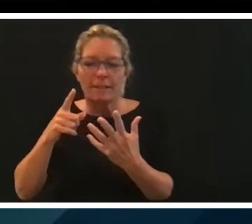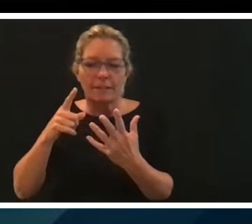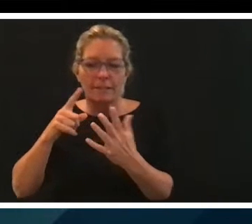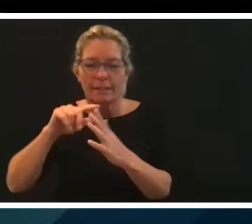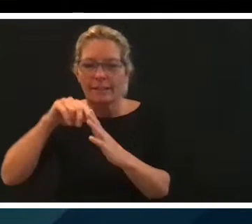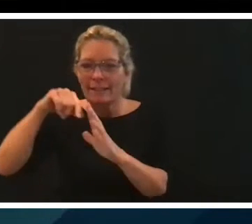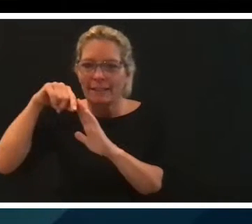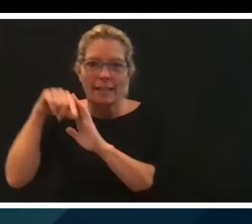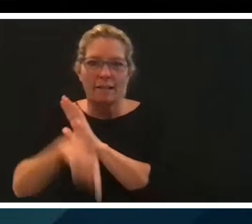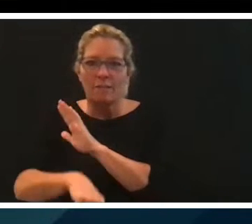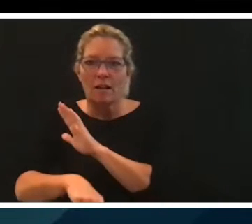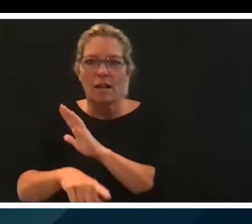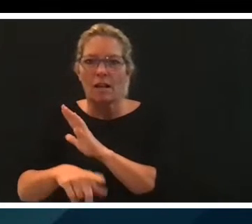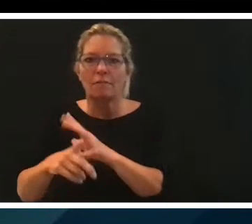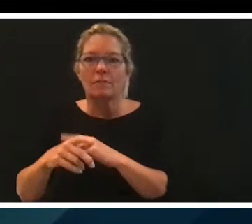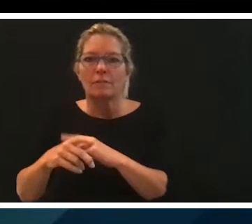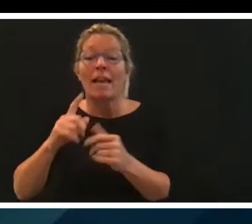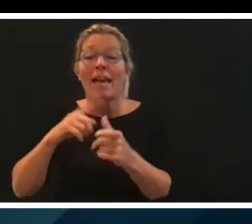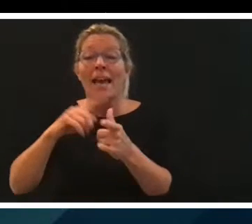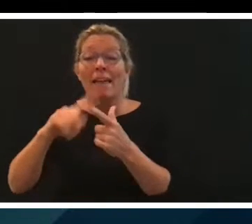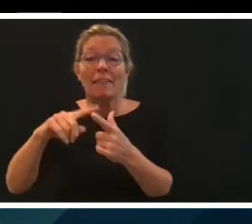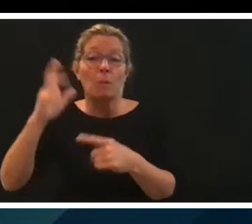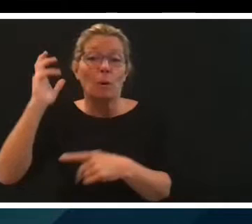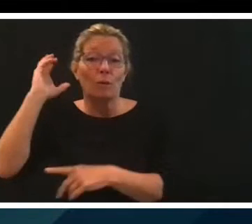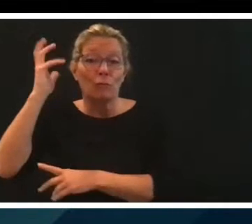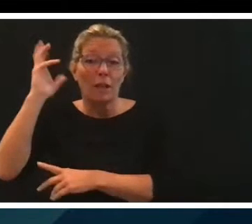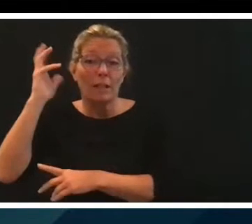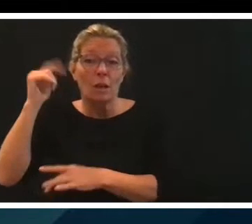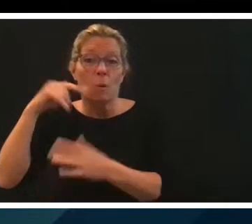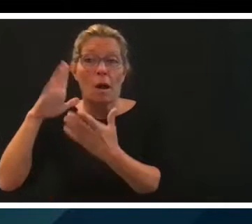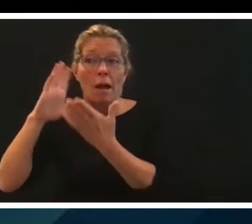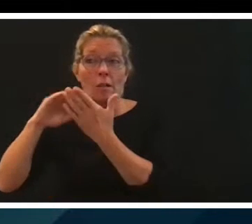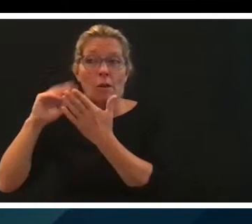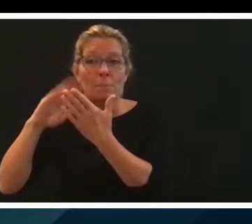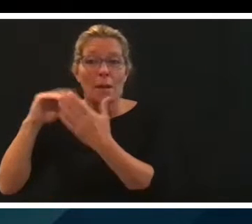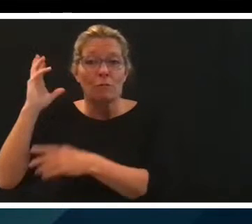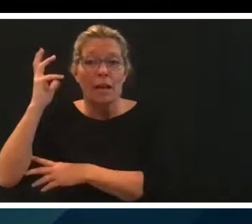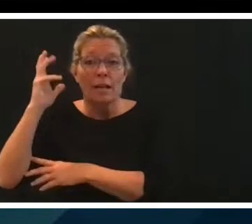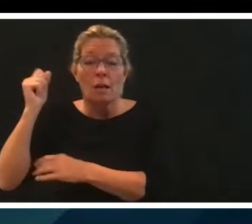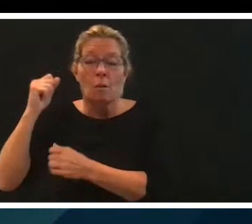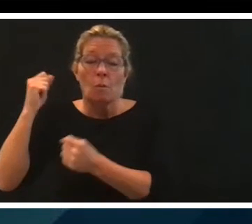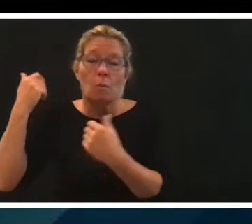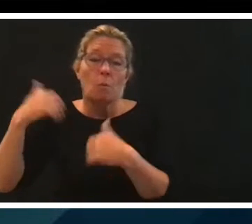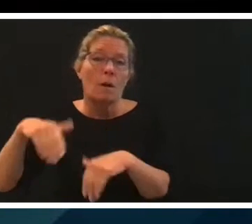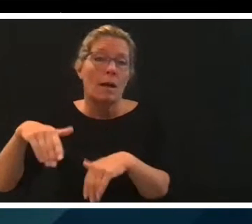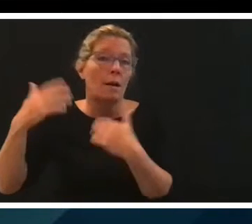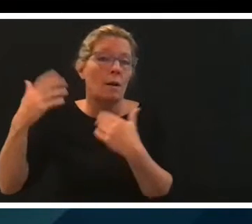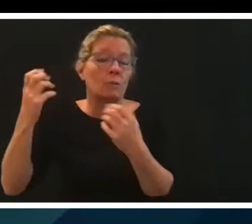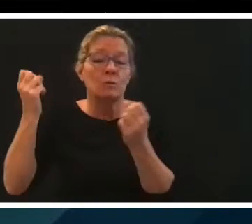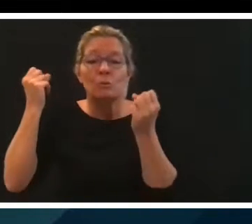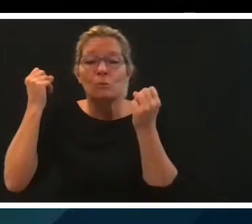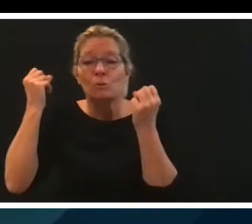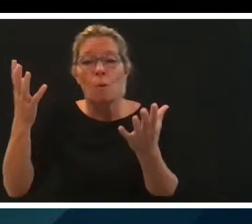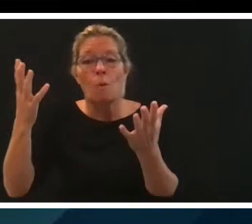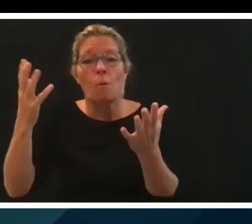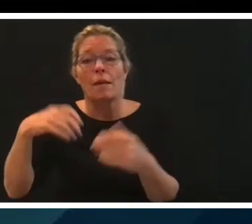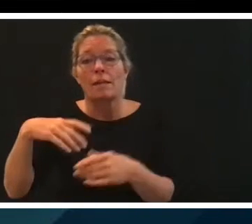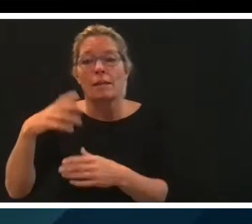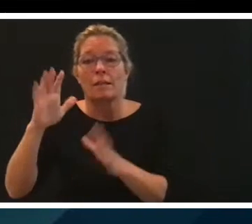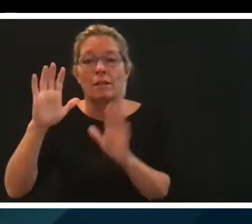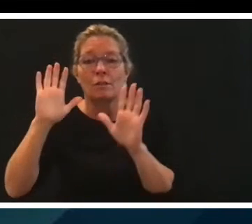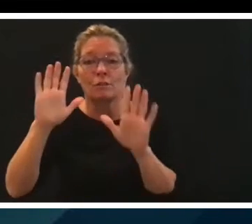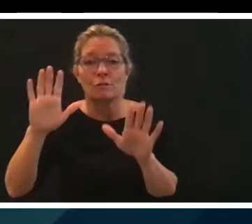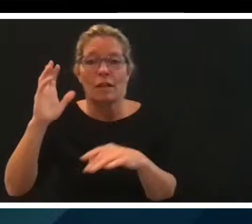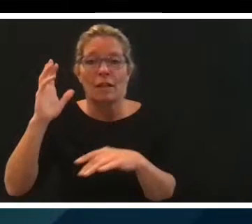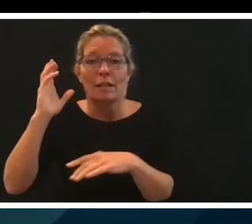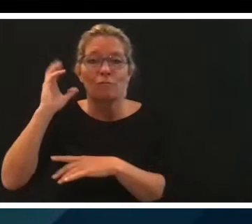forget it. When radio became a thing in my life, there is so much to this day. There's so much great radio out there for